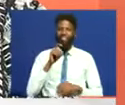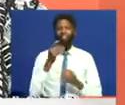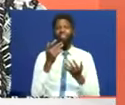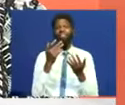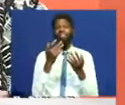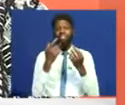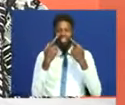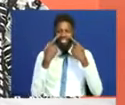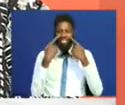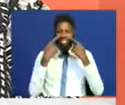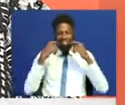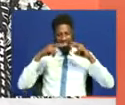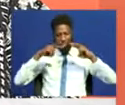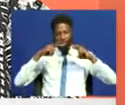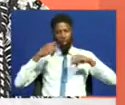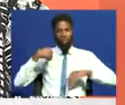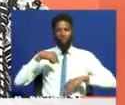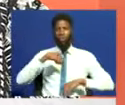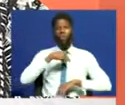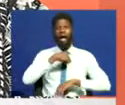because I feel as a country we have failed.